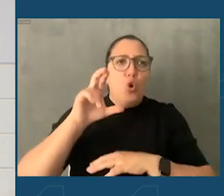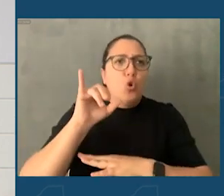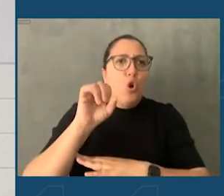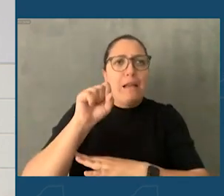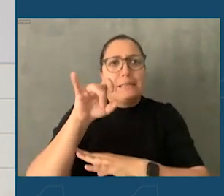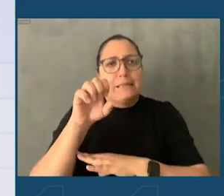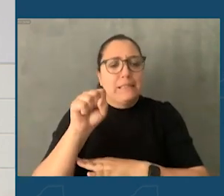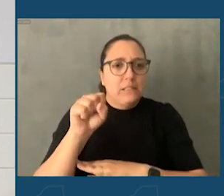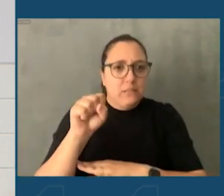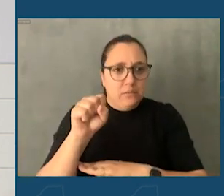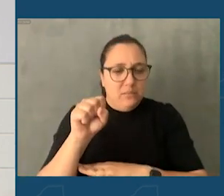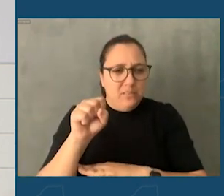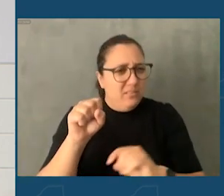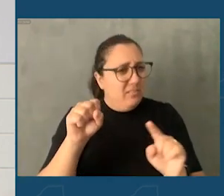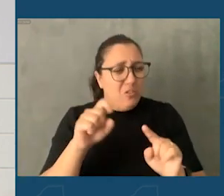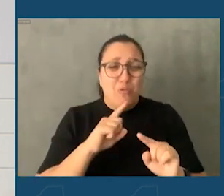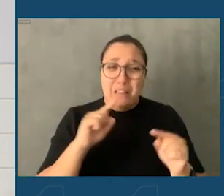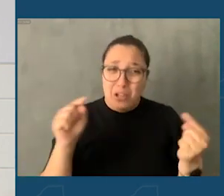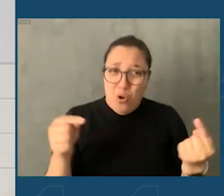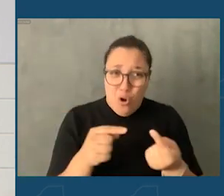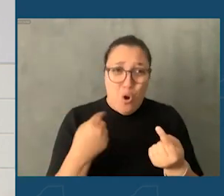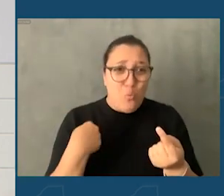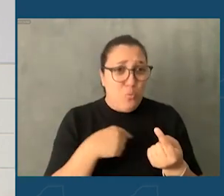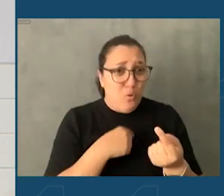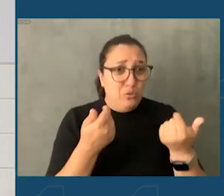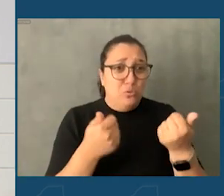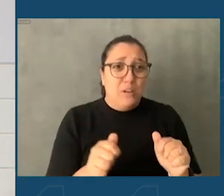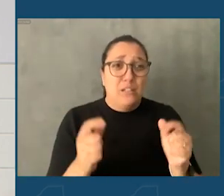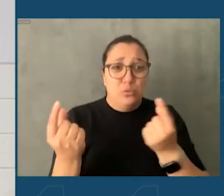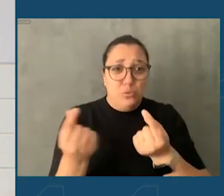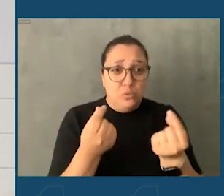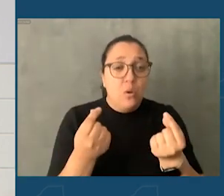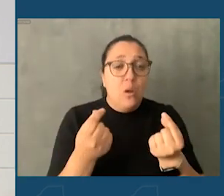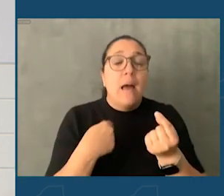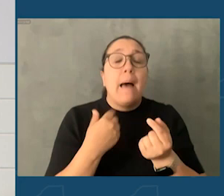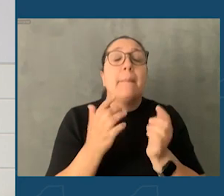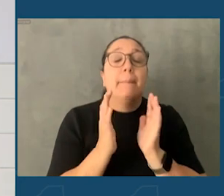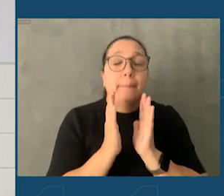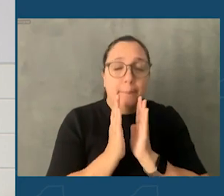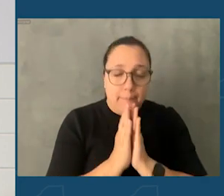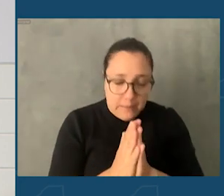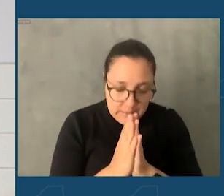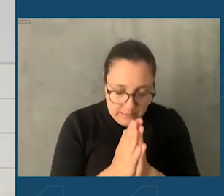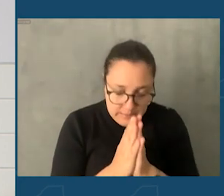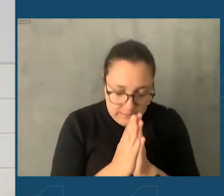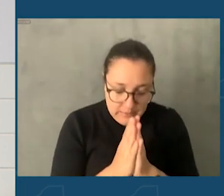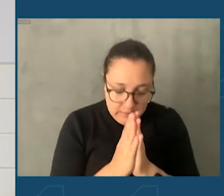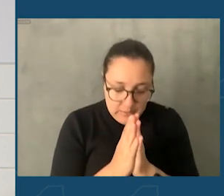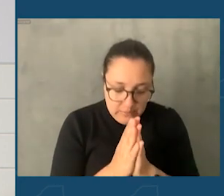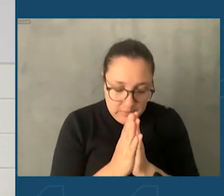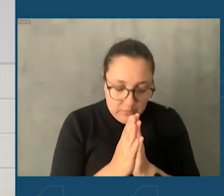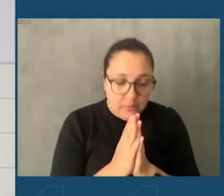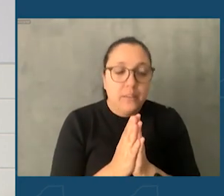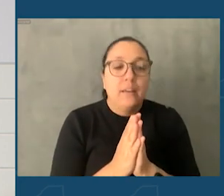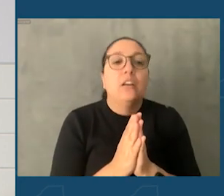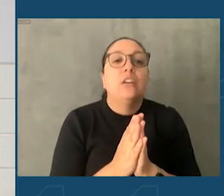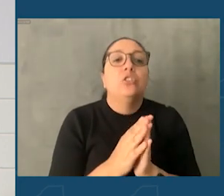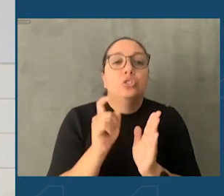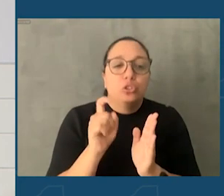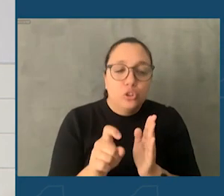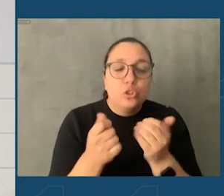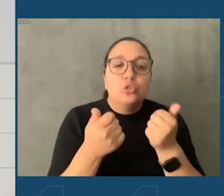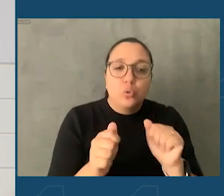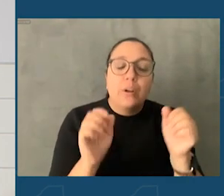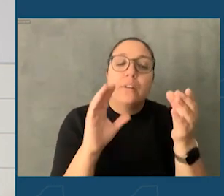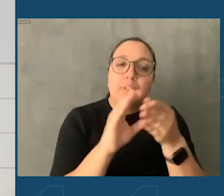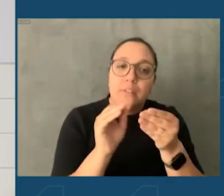accomplish. I am pleading with you that we should have a level of accuracy in what is